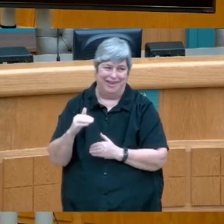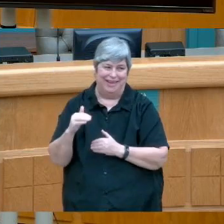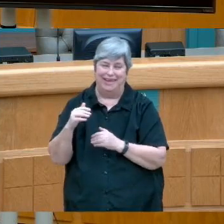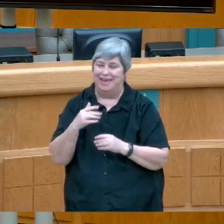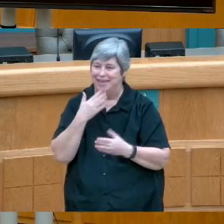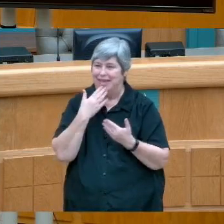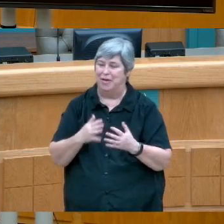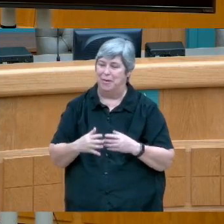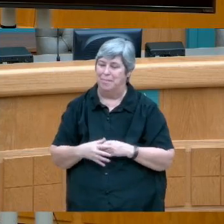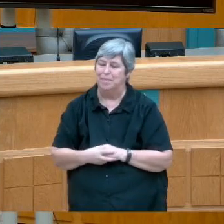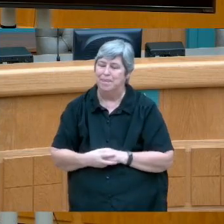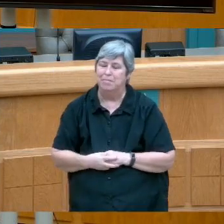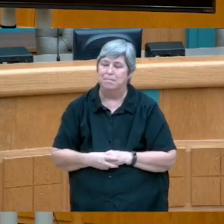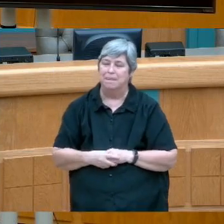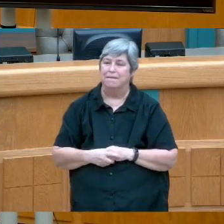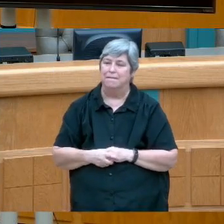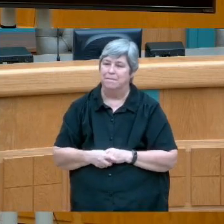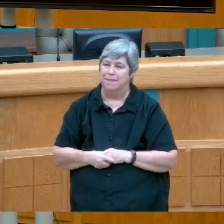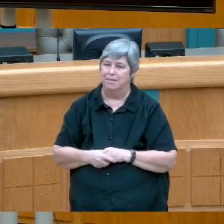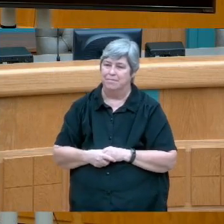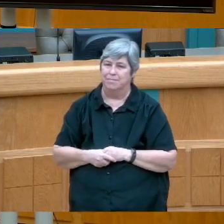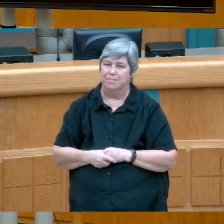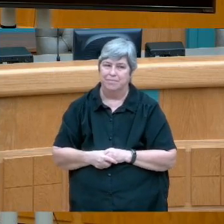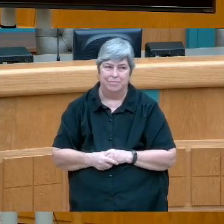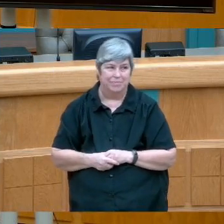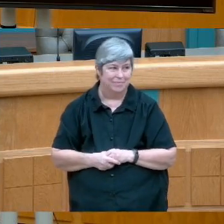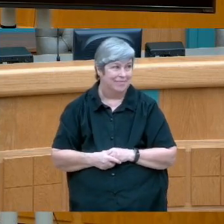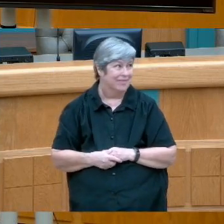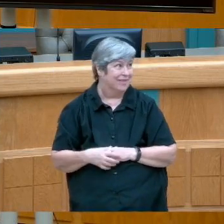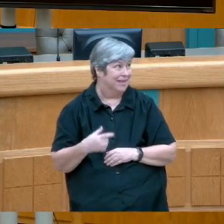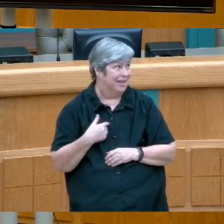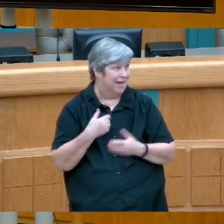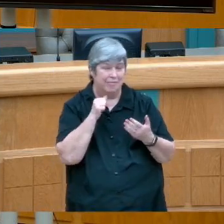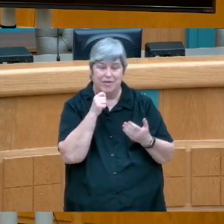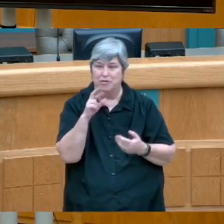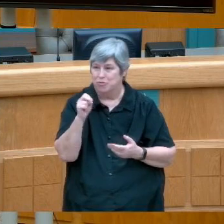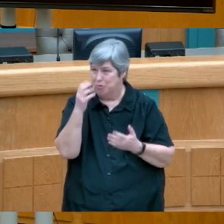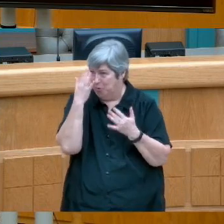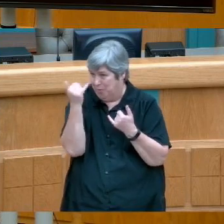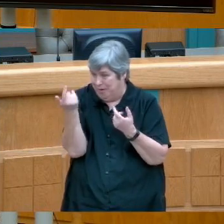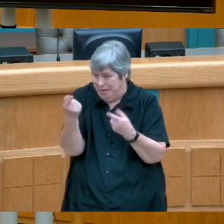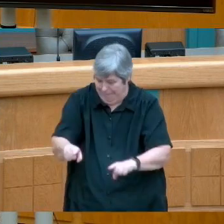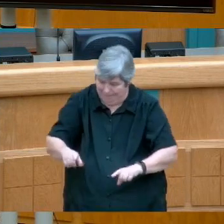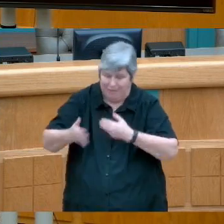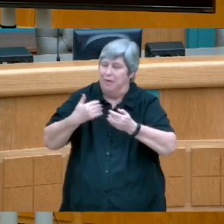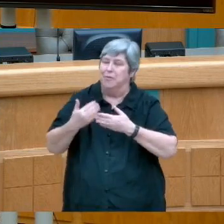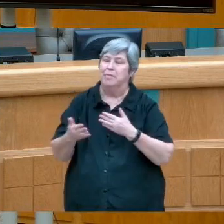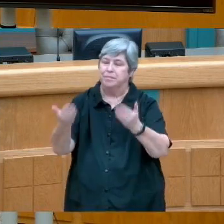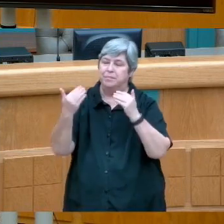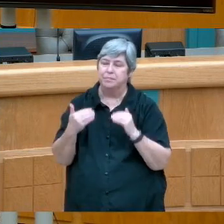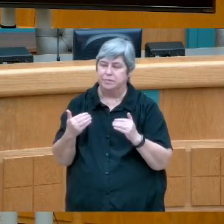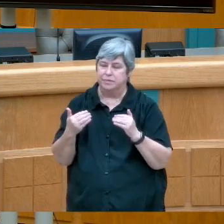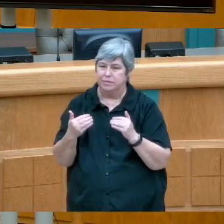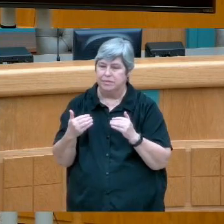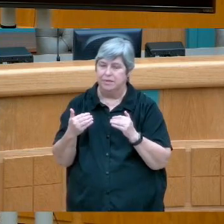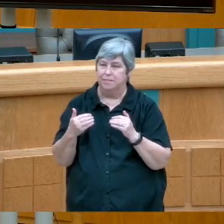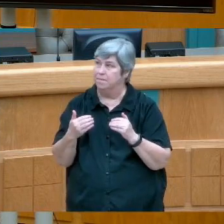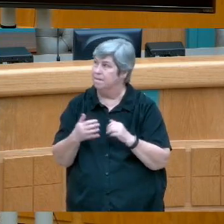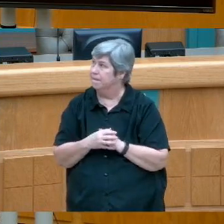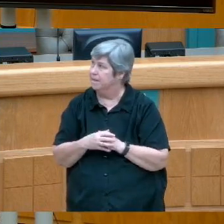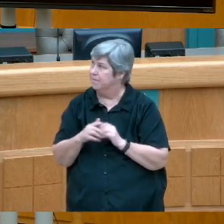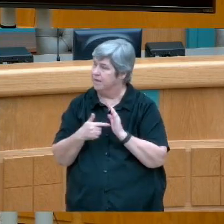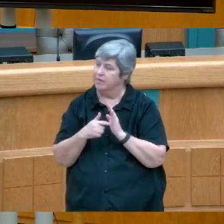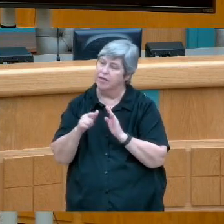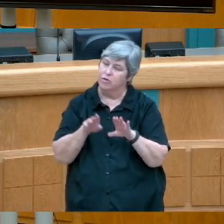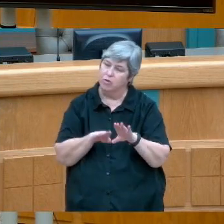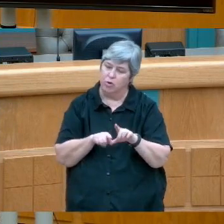Thank you very much. I'm not sure why that's happening, but okay, so this graph is a